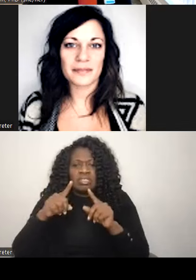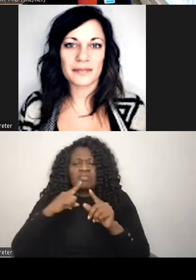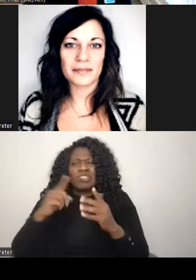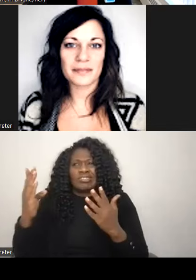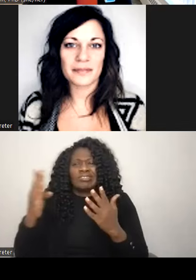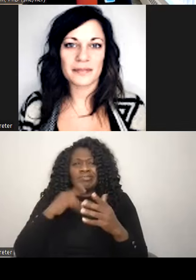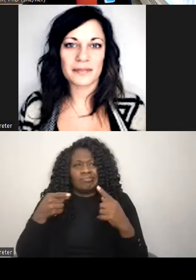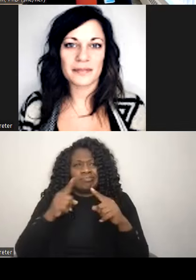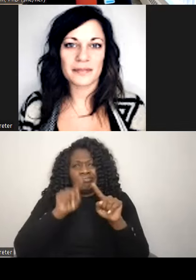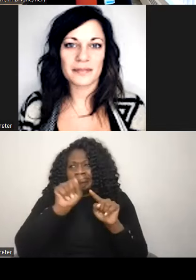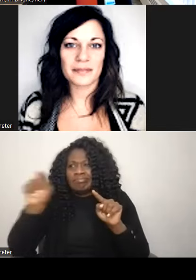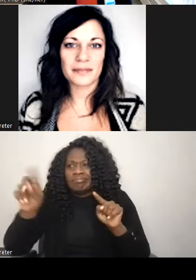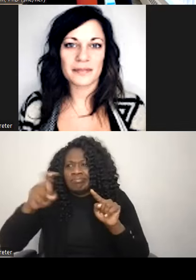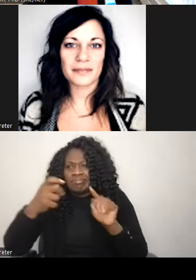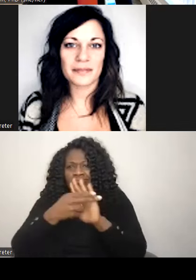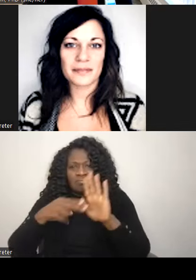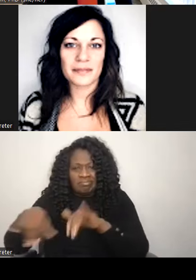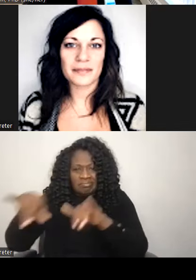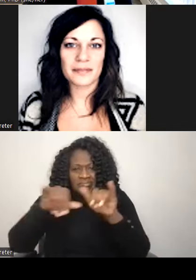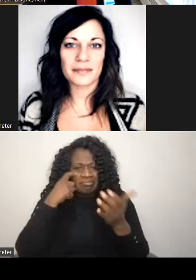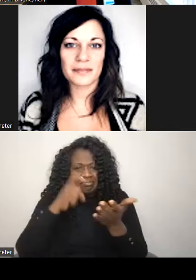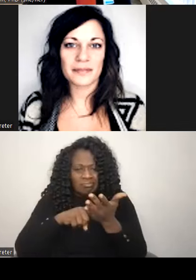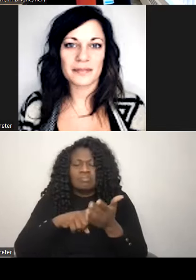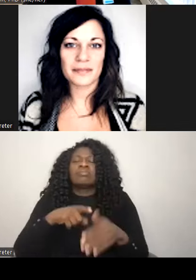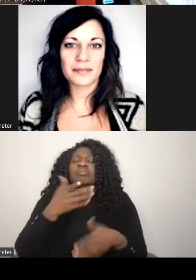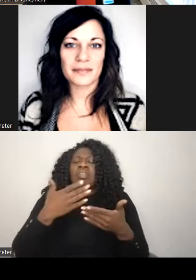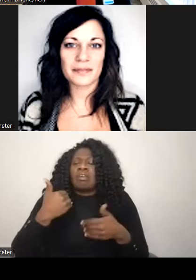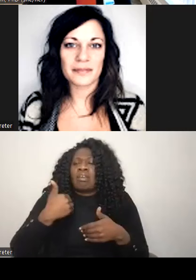diagnoses. Children who have autism may also have